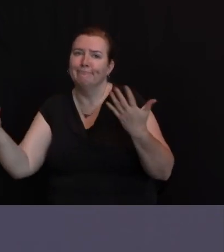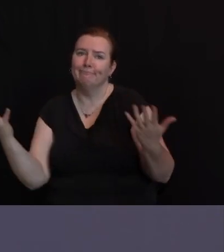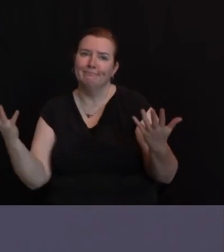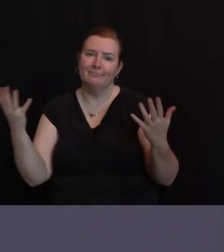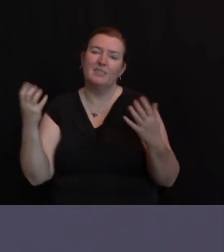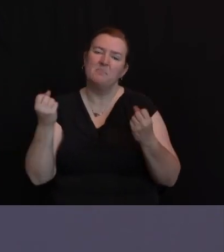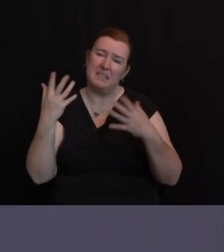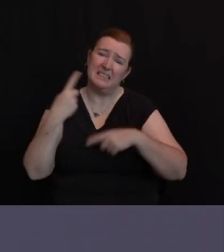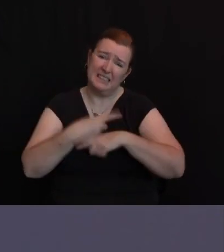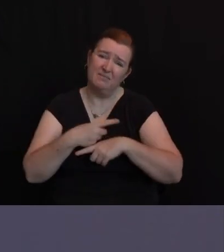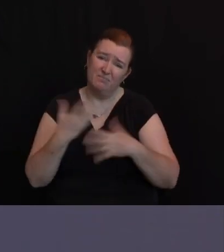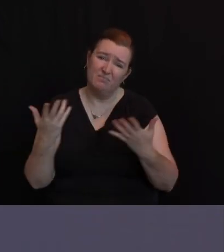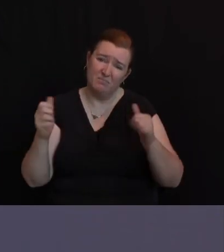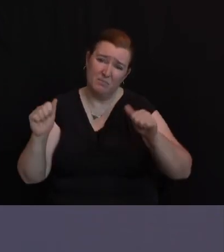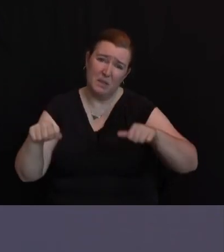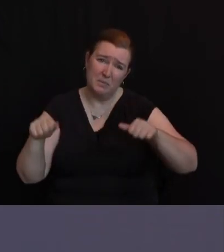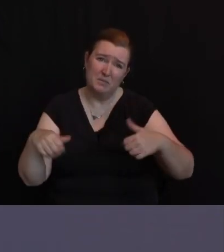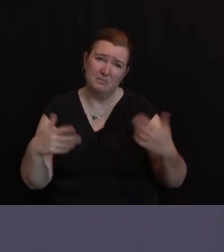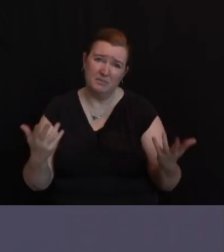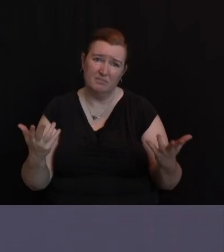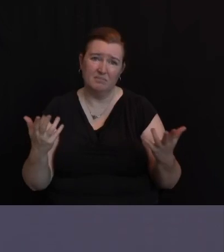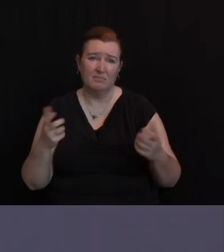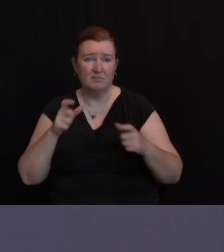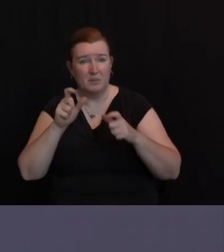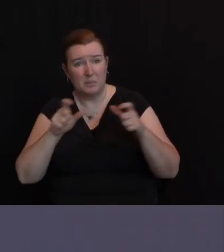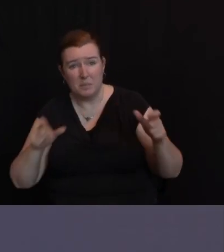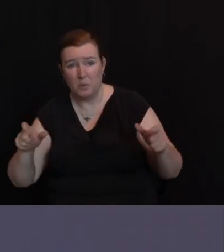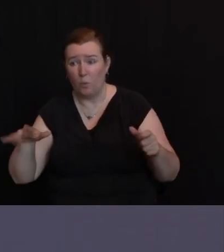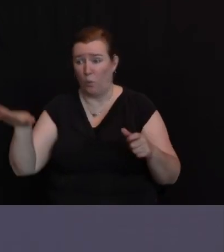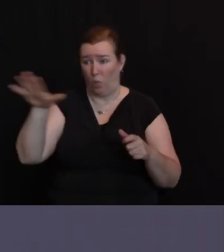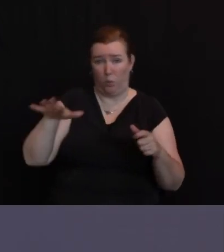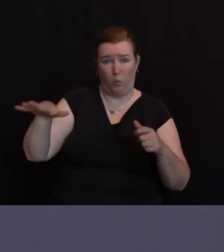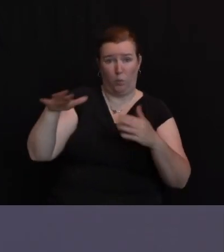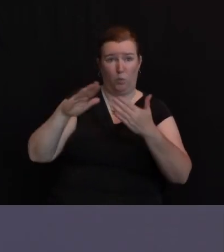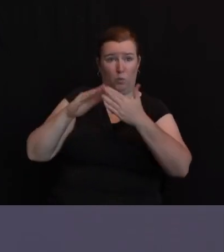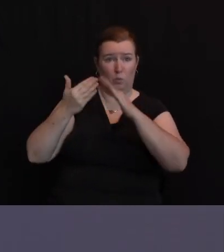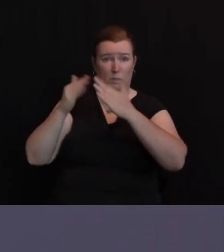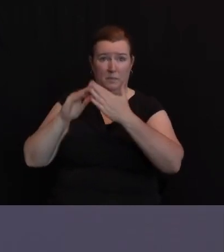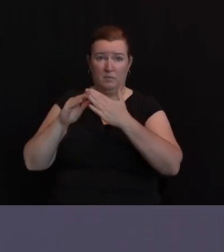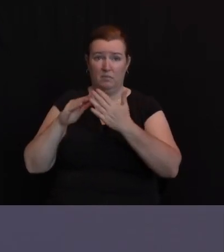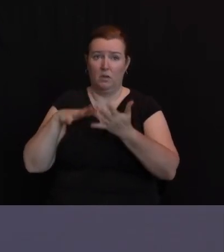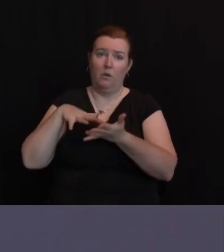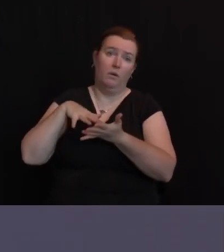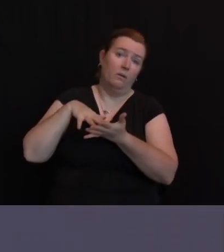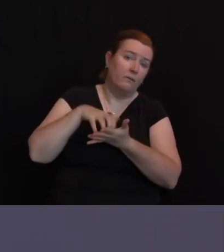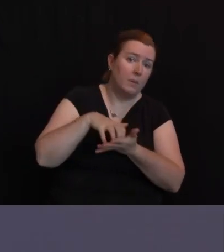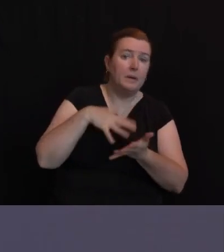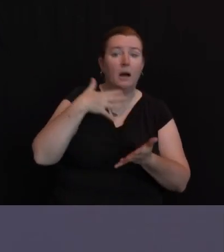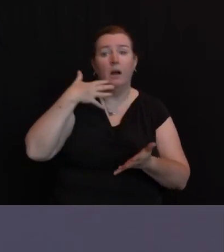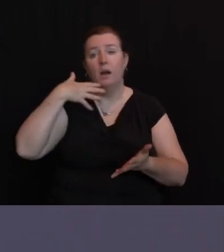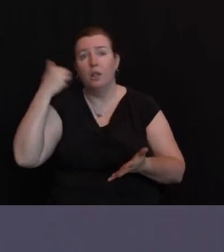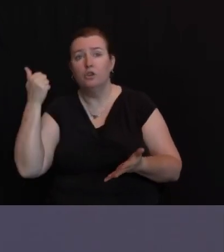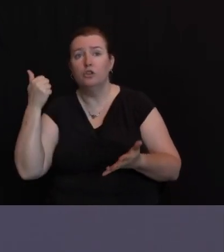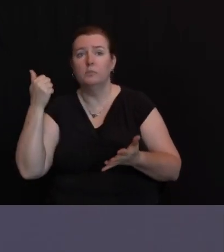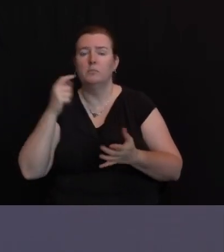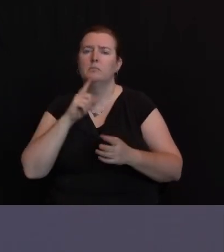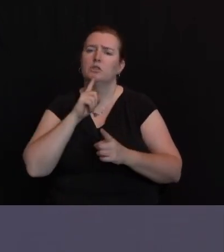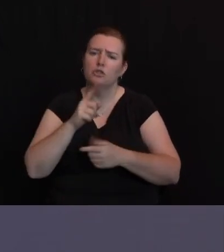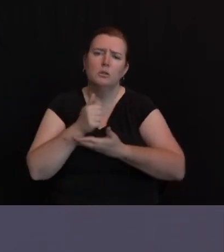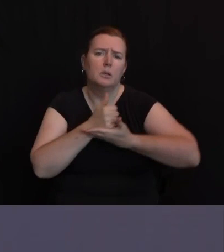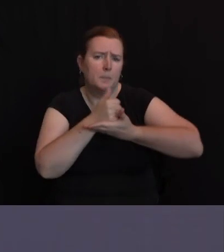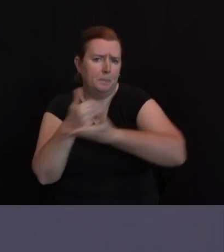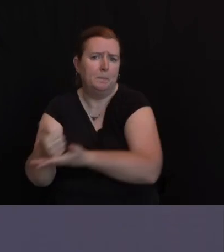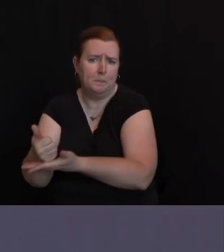in particular, for folks within those communities that are vulnerable, elderly, let's make sure we're all banding together.